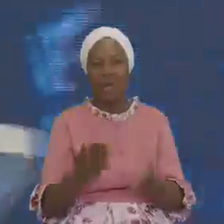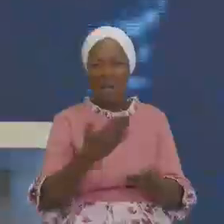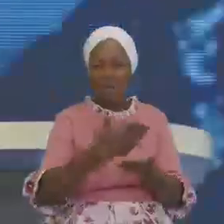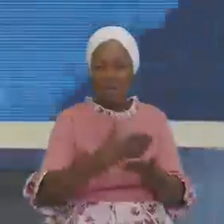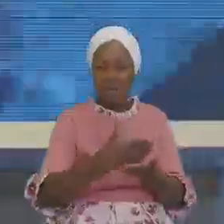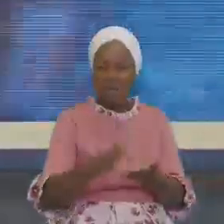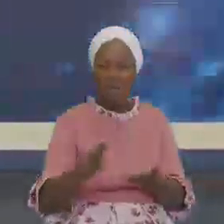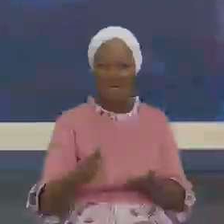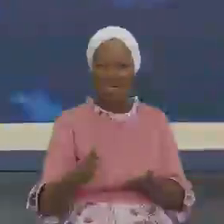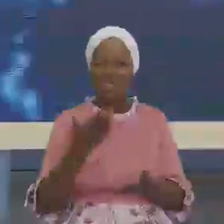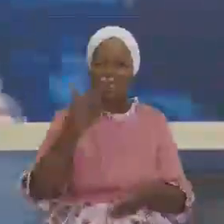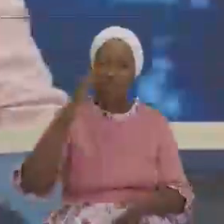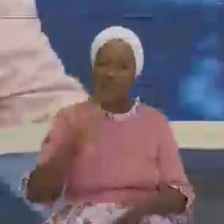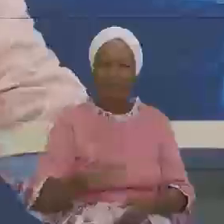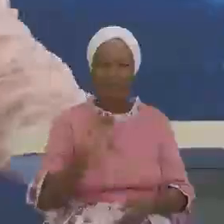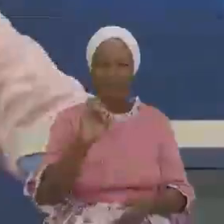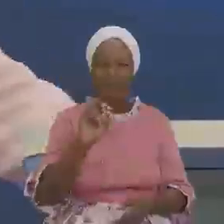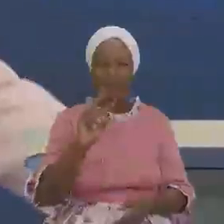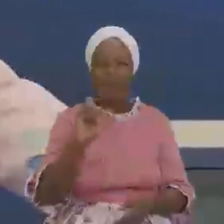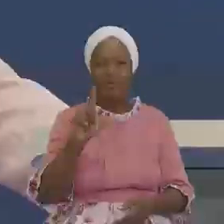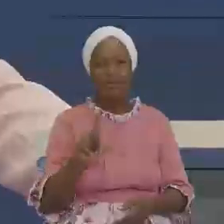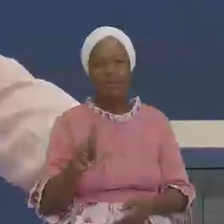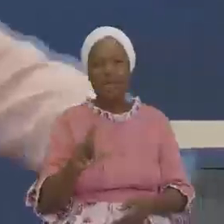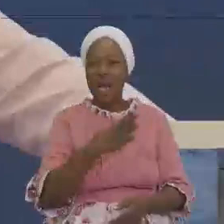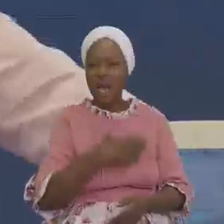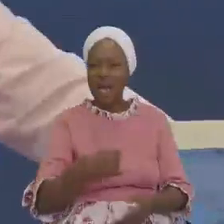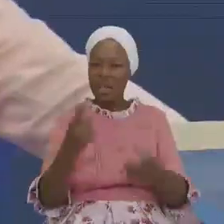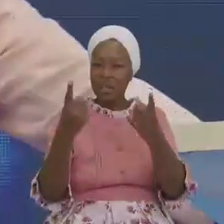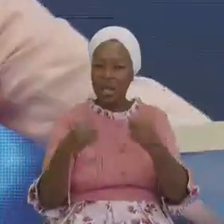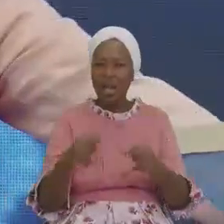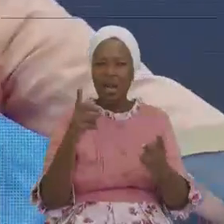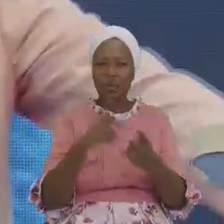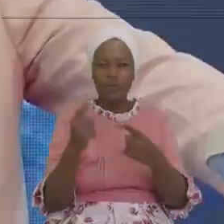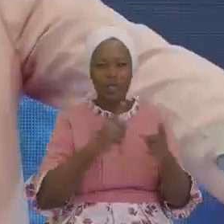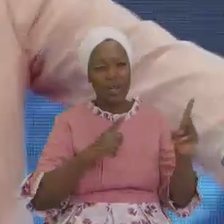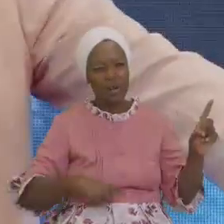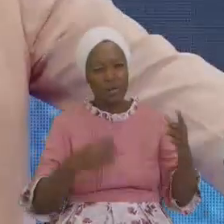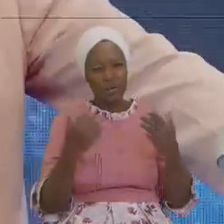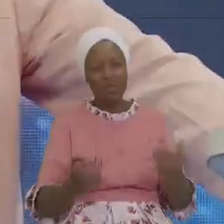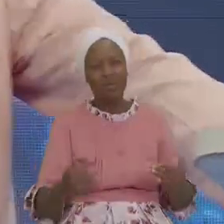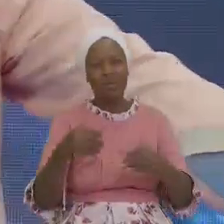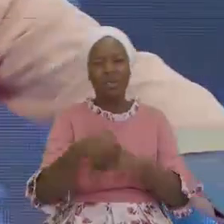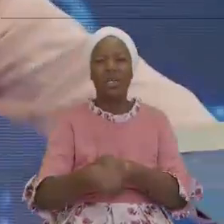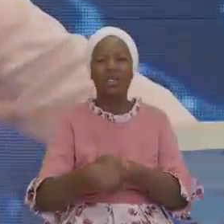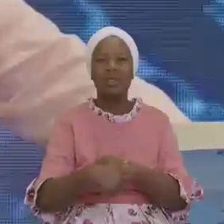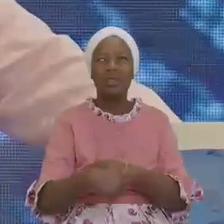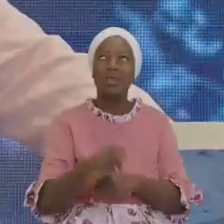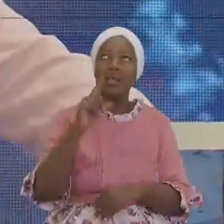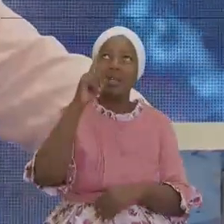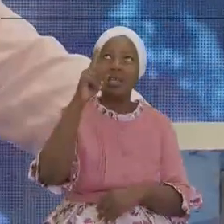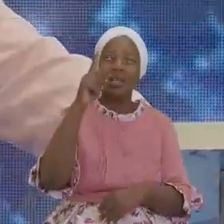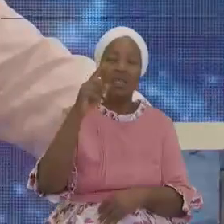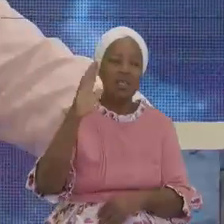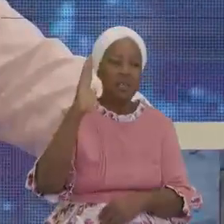Reject evil and come to the Lord tonight. He